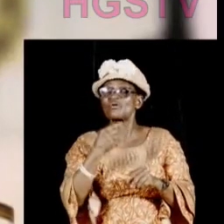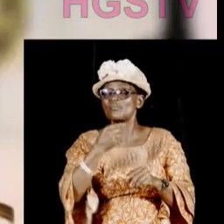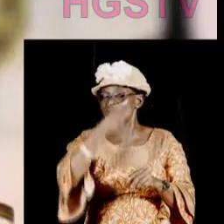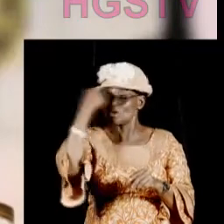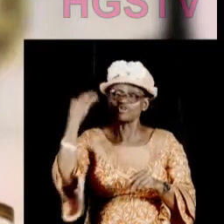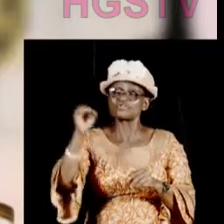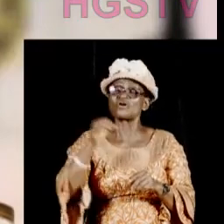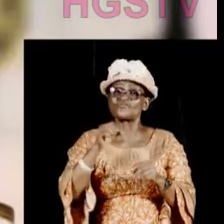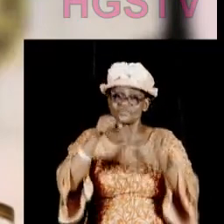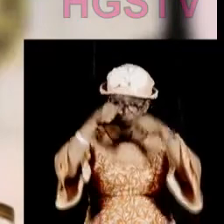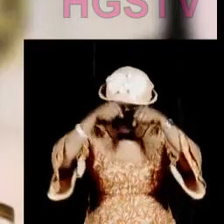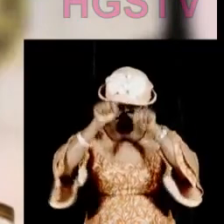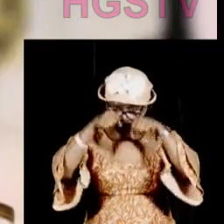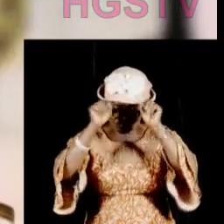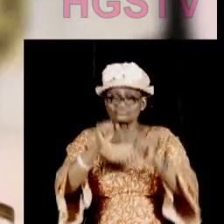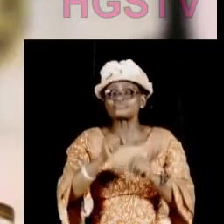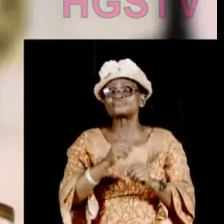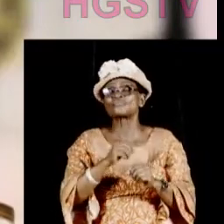In